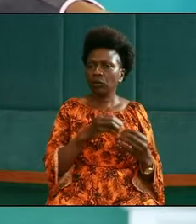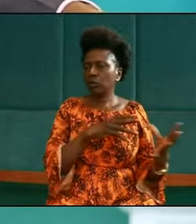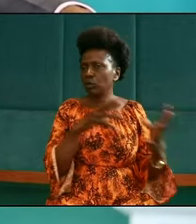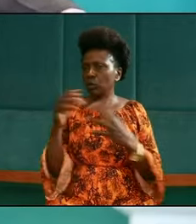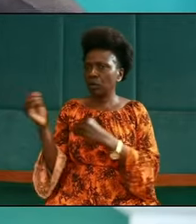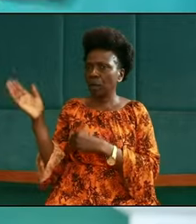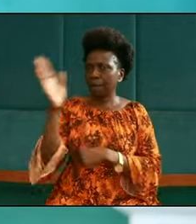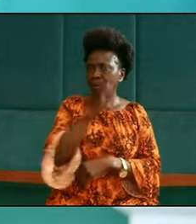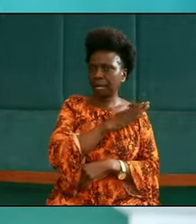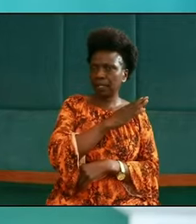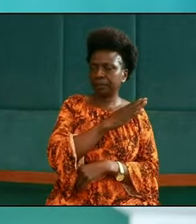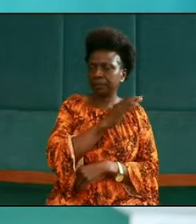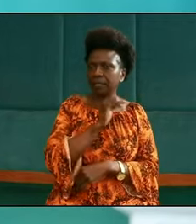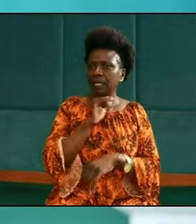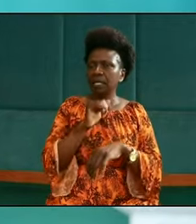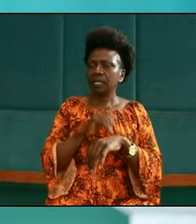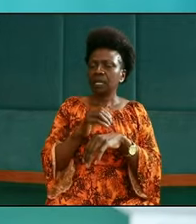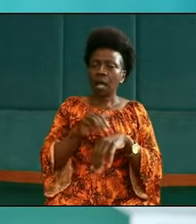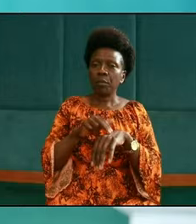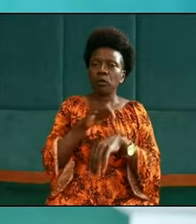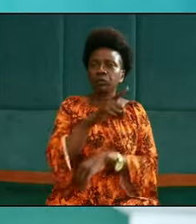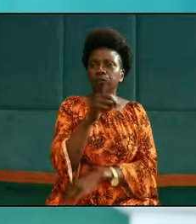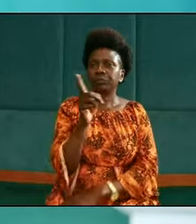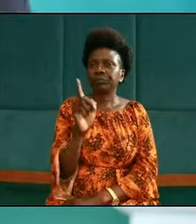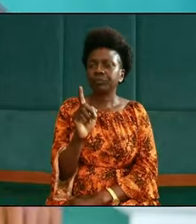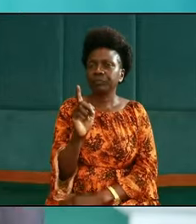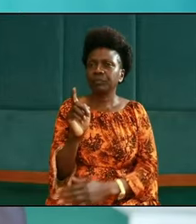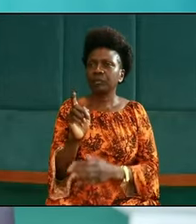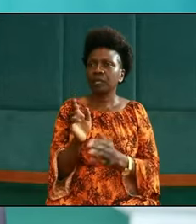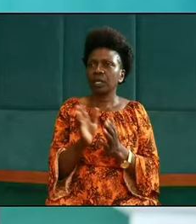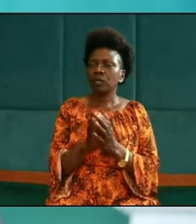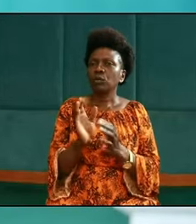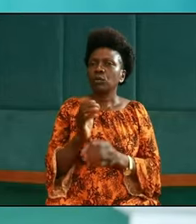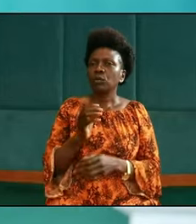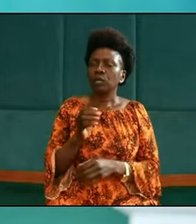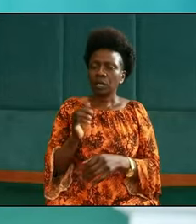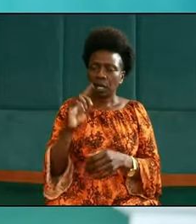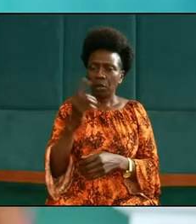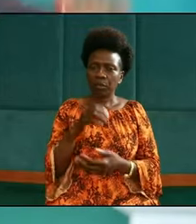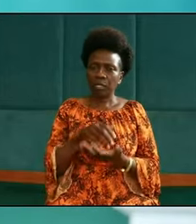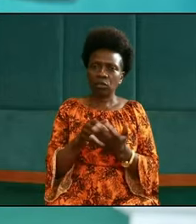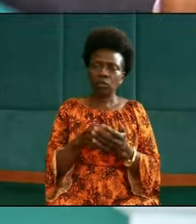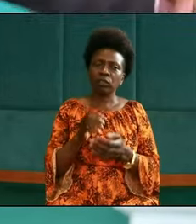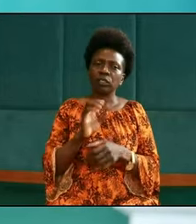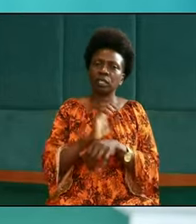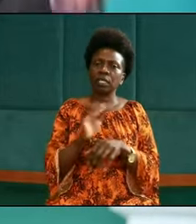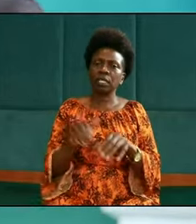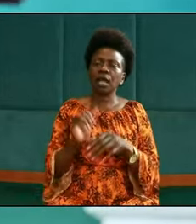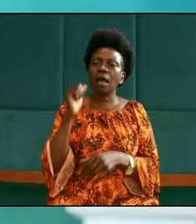folly. It is upon you in Nairobi Central Church, in Africa,